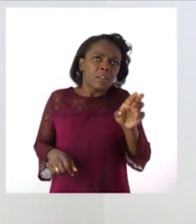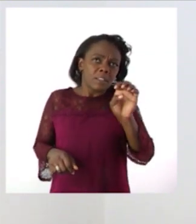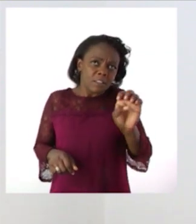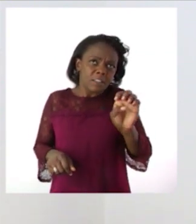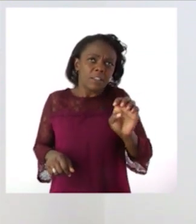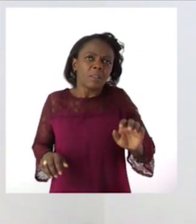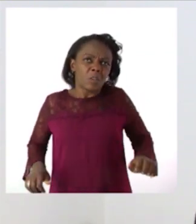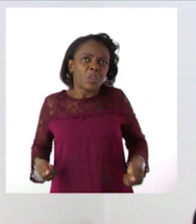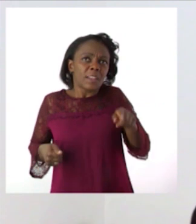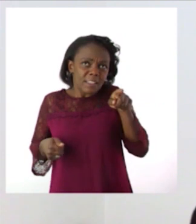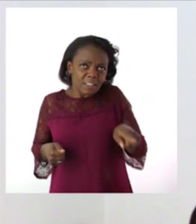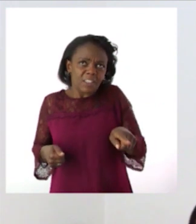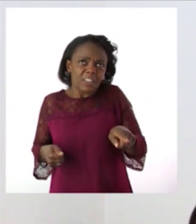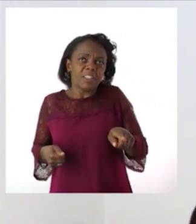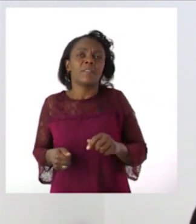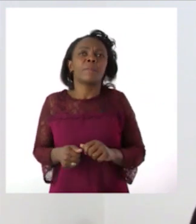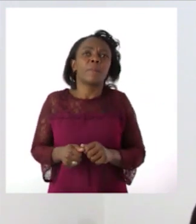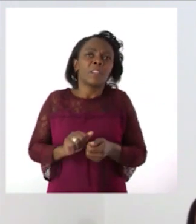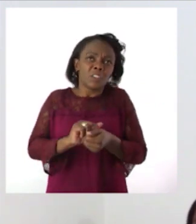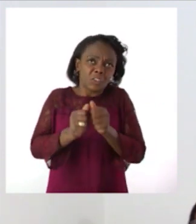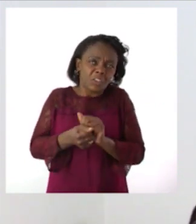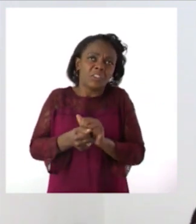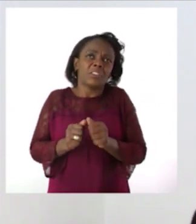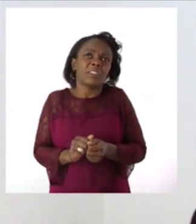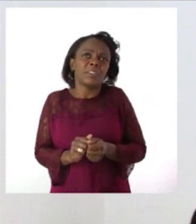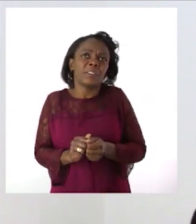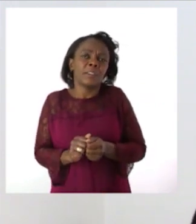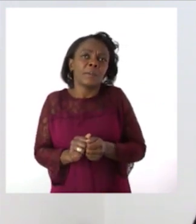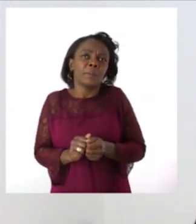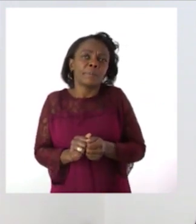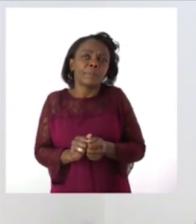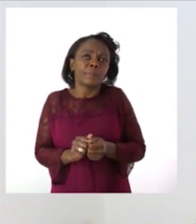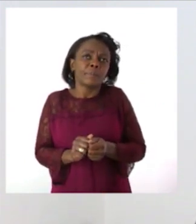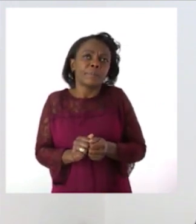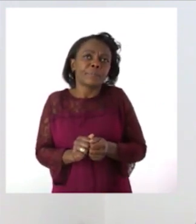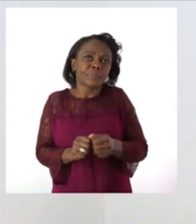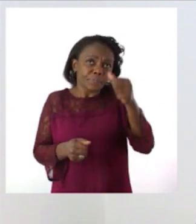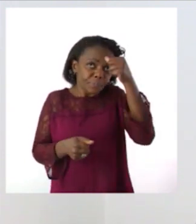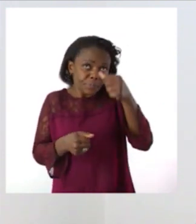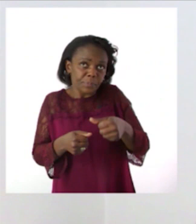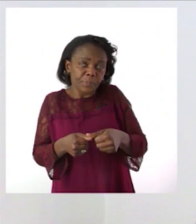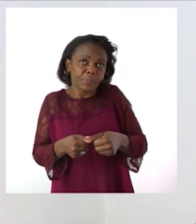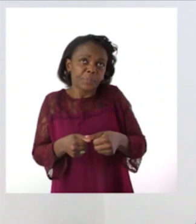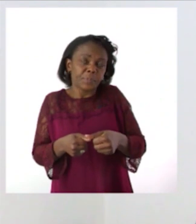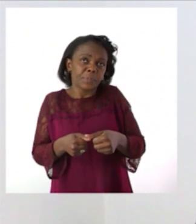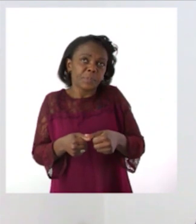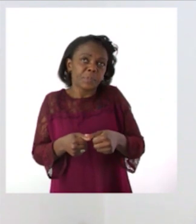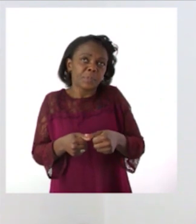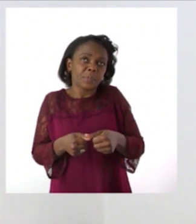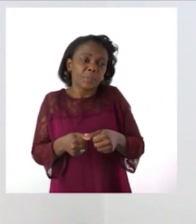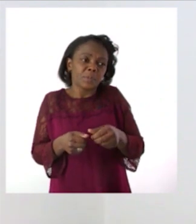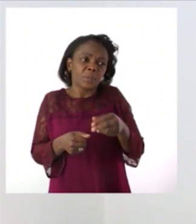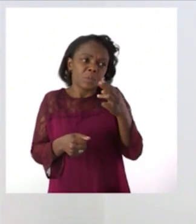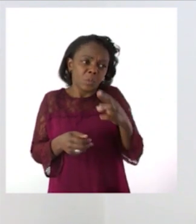is eating. That is a pronoun. One thing to remember. If I don't want to use